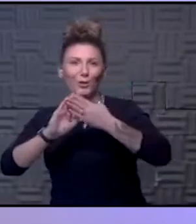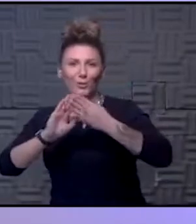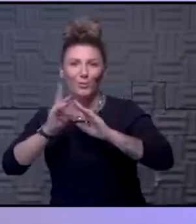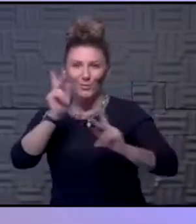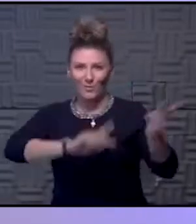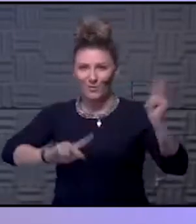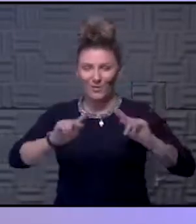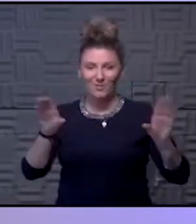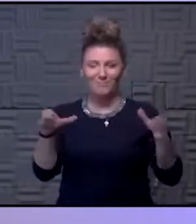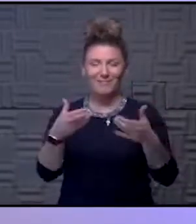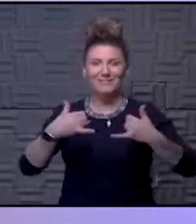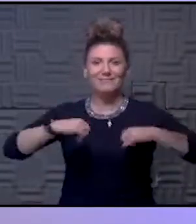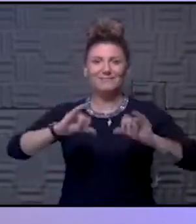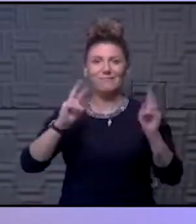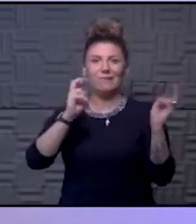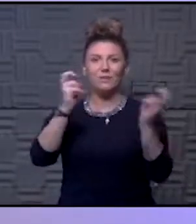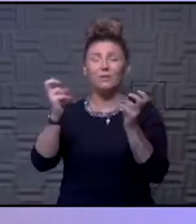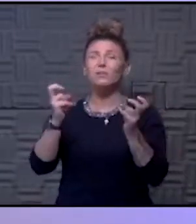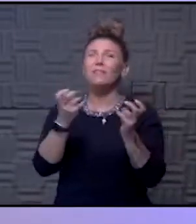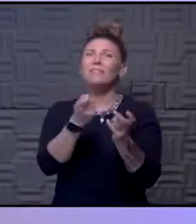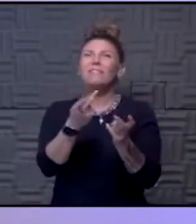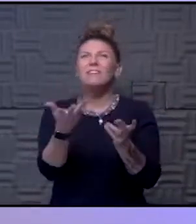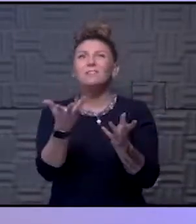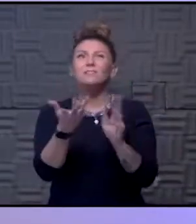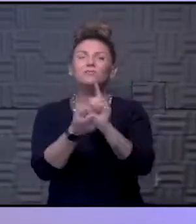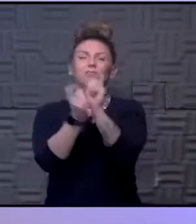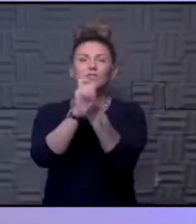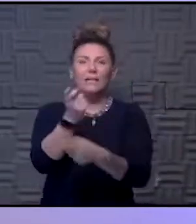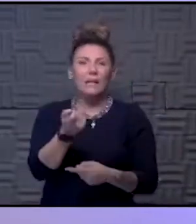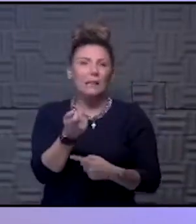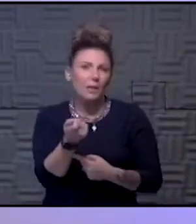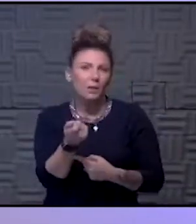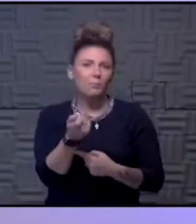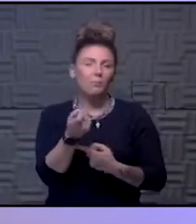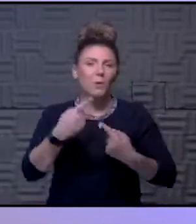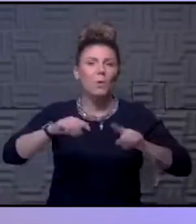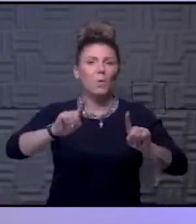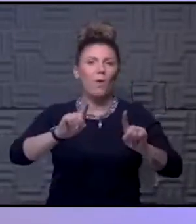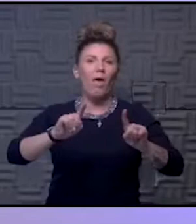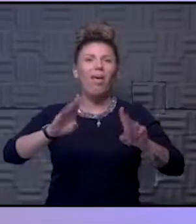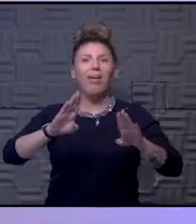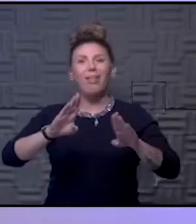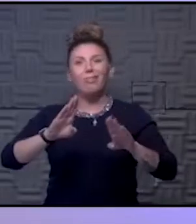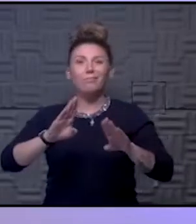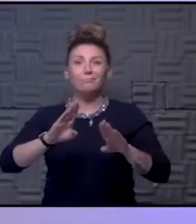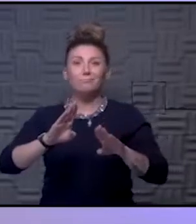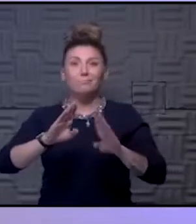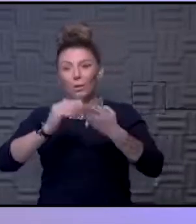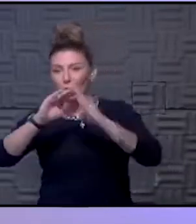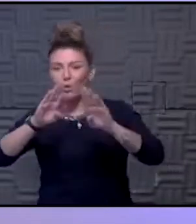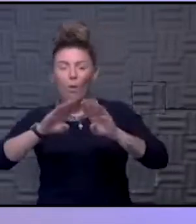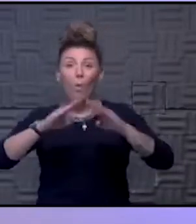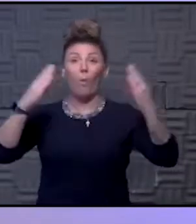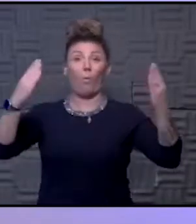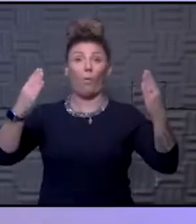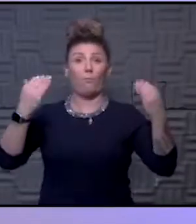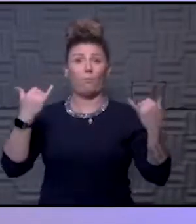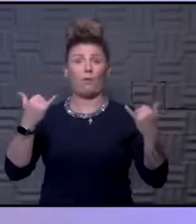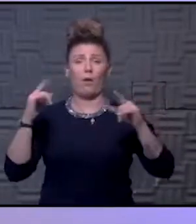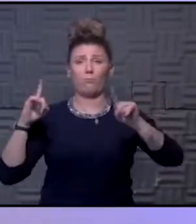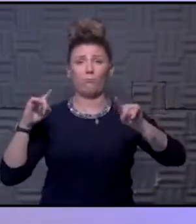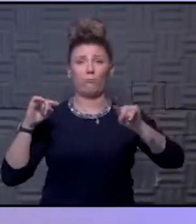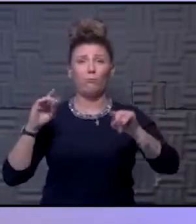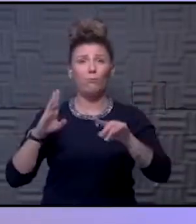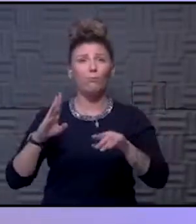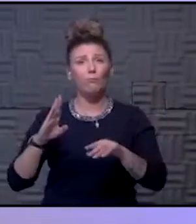have changed a little bit in which as things have opened up, people are more engaged